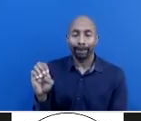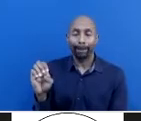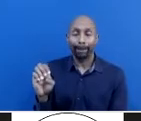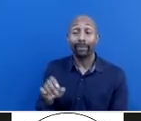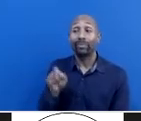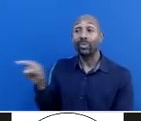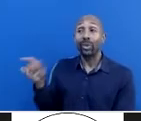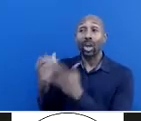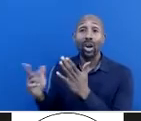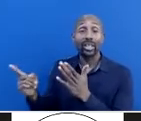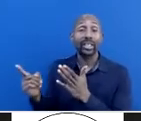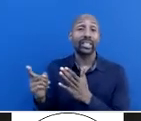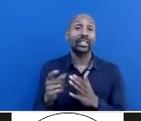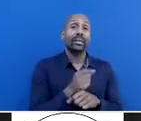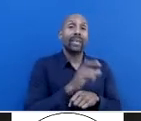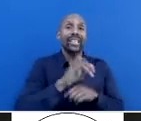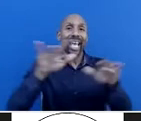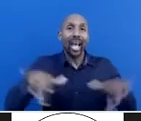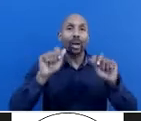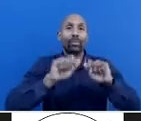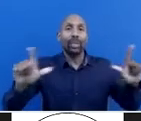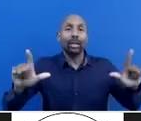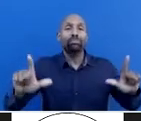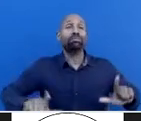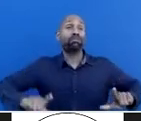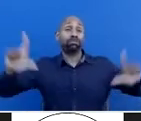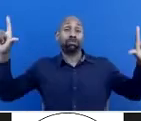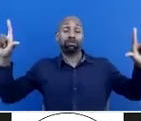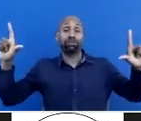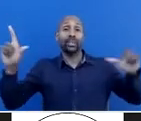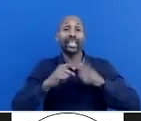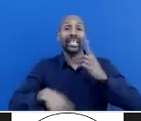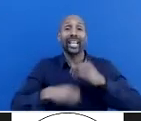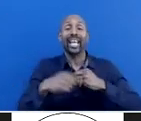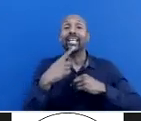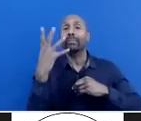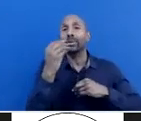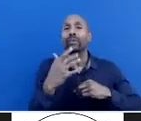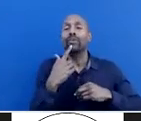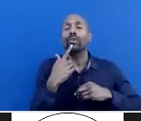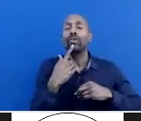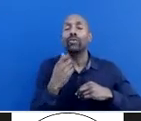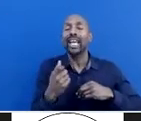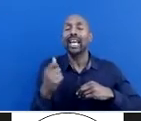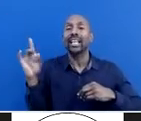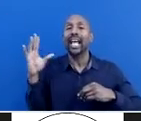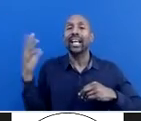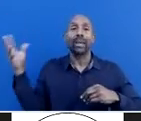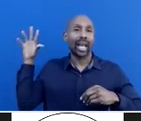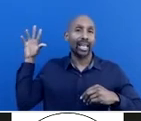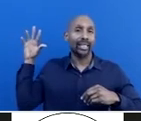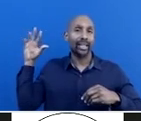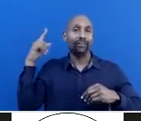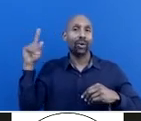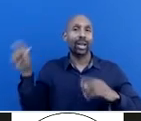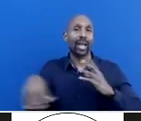the scale and putting the beautiful red light behind it to frame it, and kind of capture the intensity of Coltrane